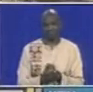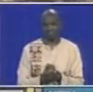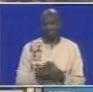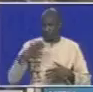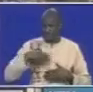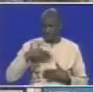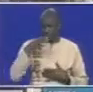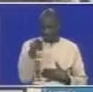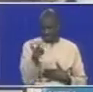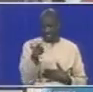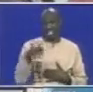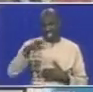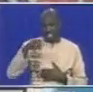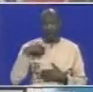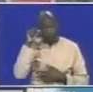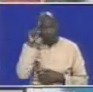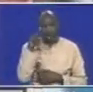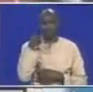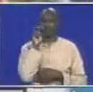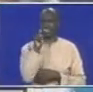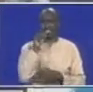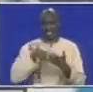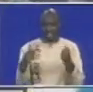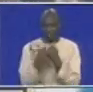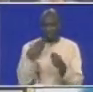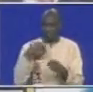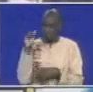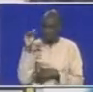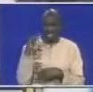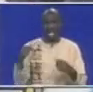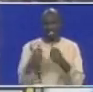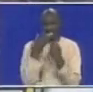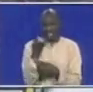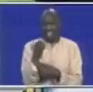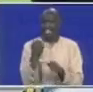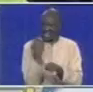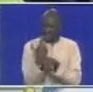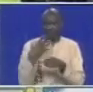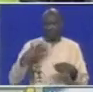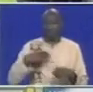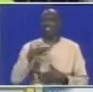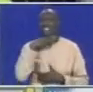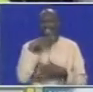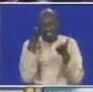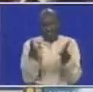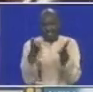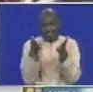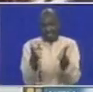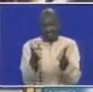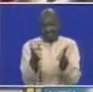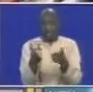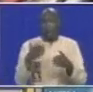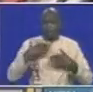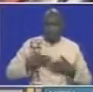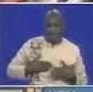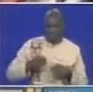Residents of Kamara area woke up to this tragic scene from an early morning accident where 11 people died on the spot. Body parts